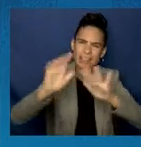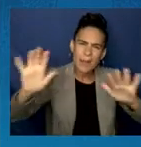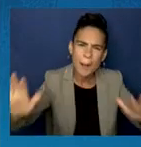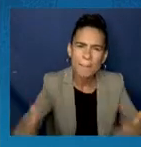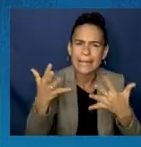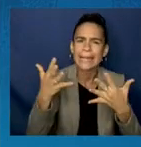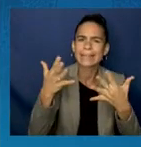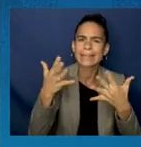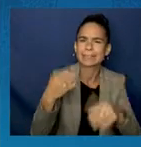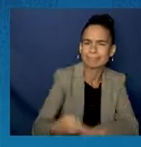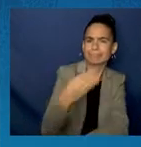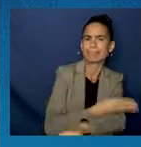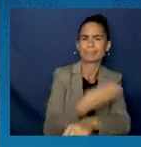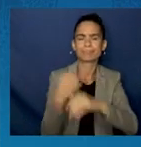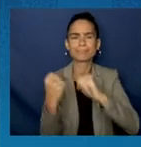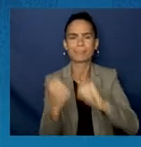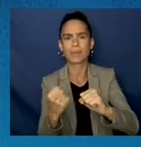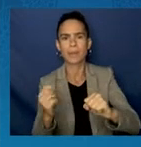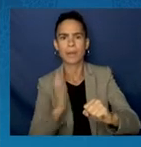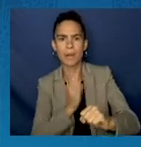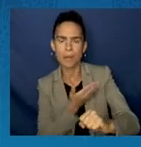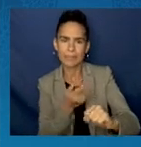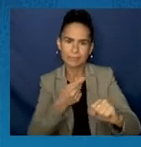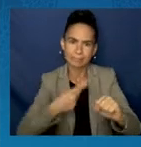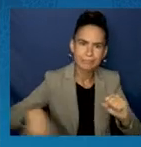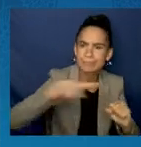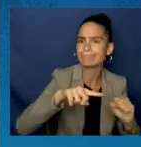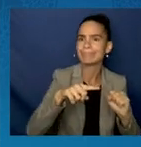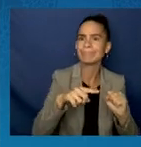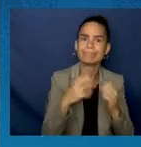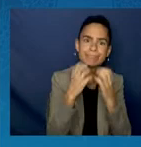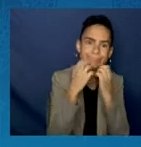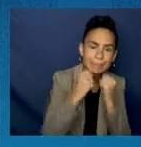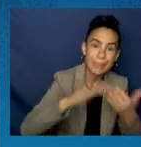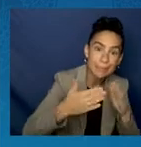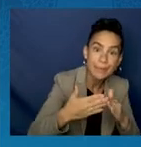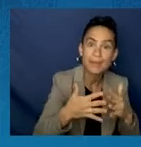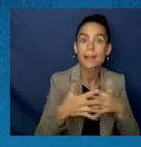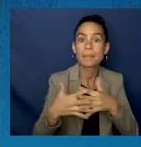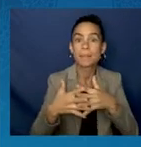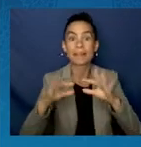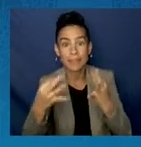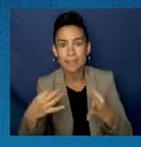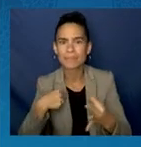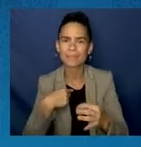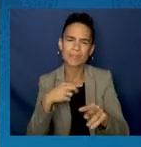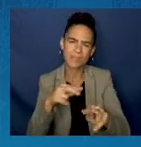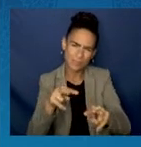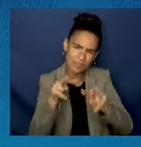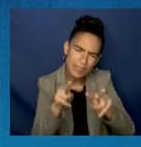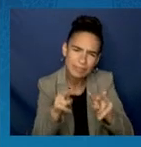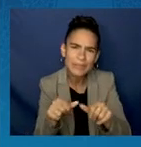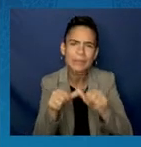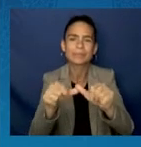continuing in our partnership. So, again, thank you all, and I look forward to our conversation. And with that, I'm